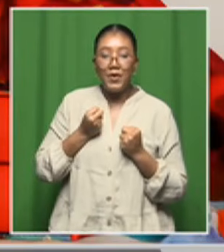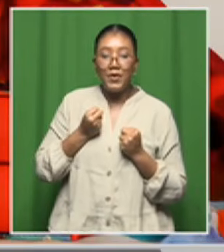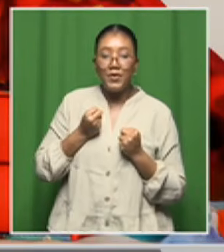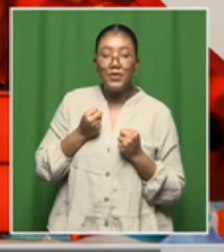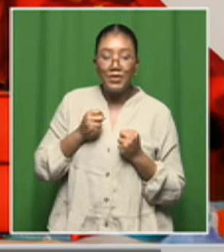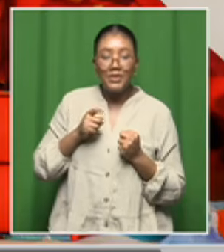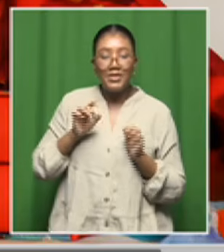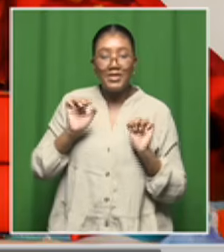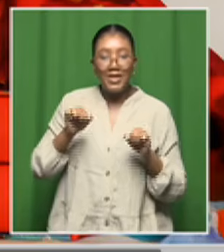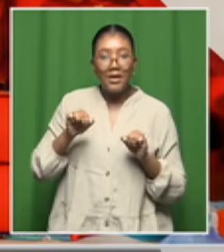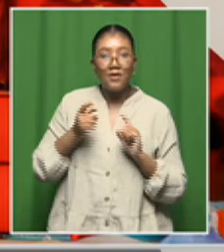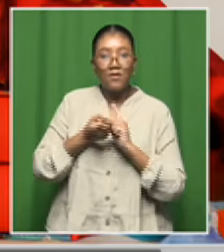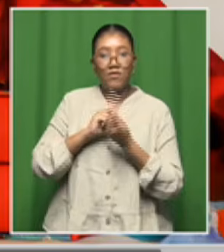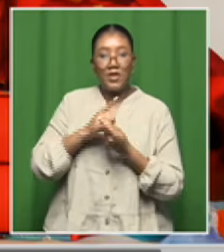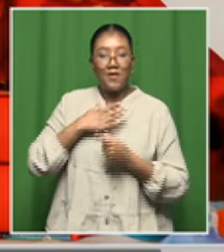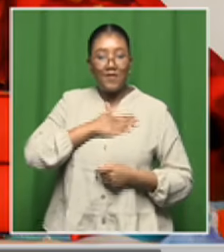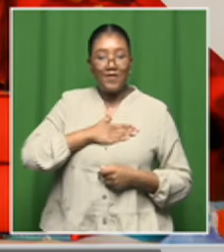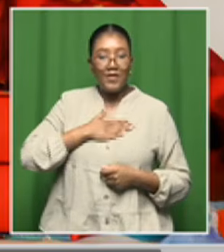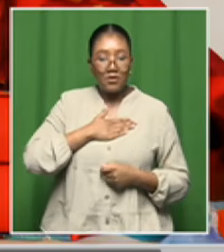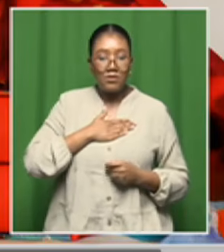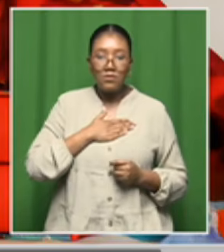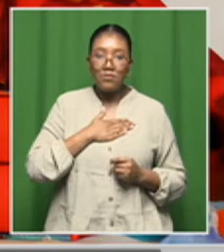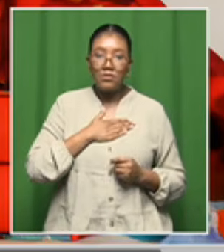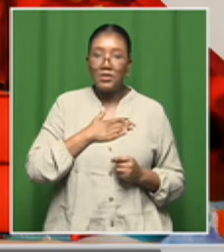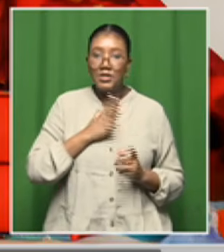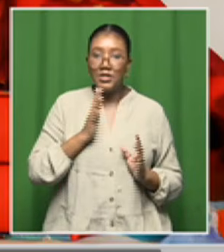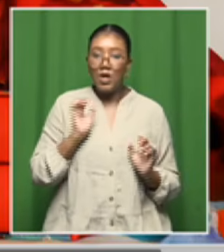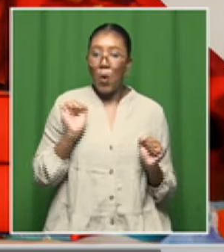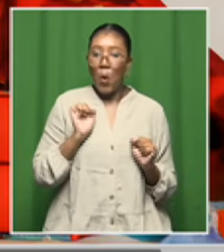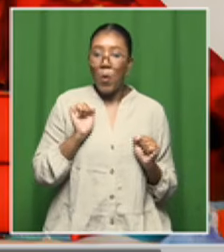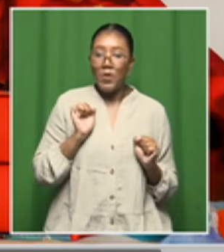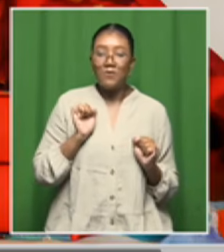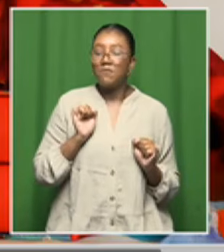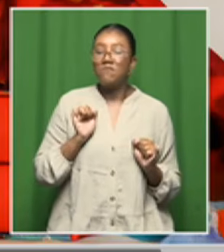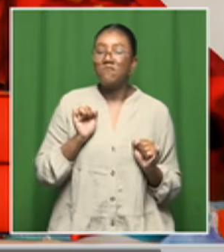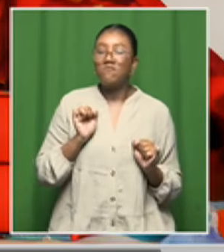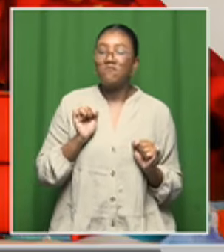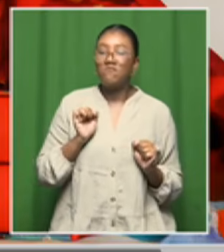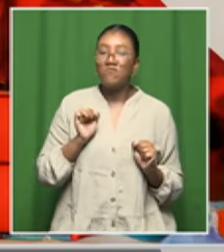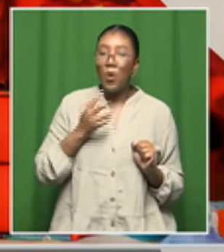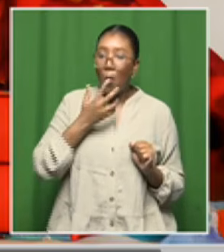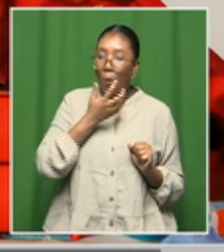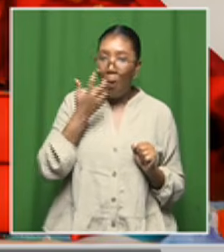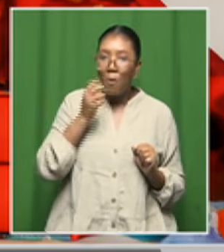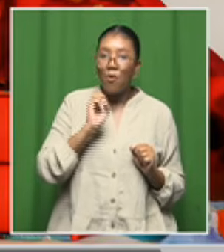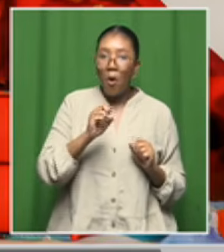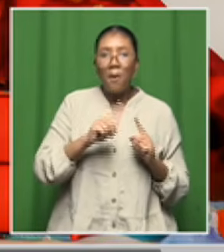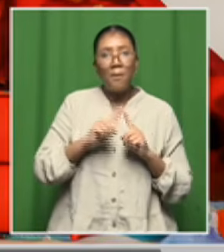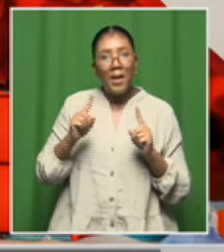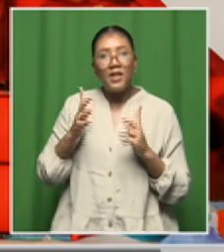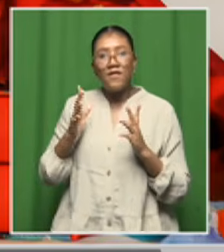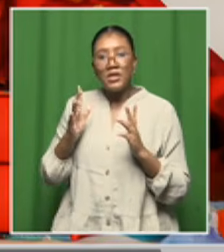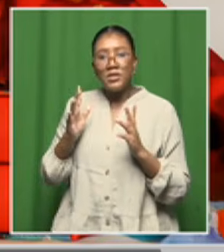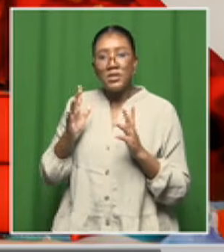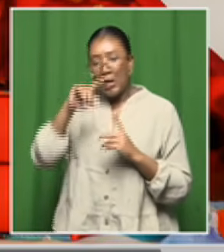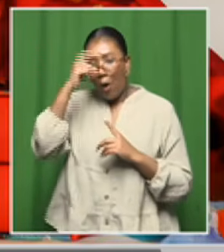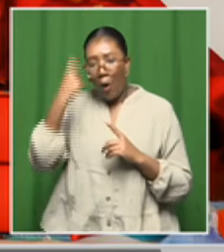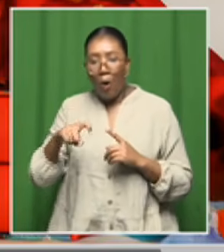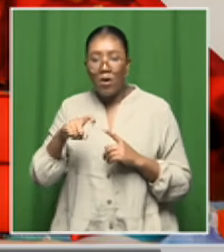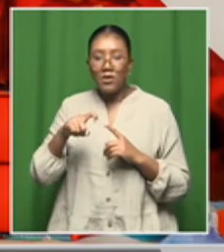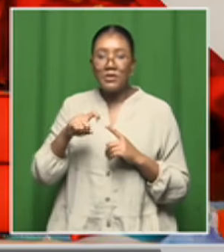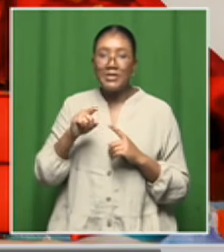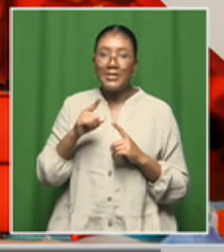body. So you always regulate. This makes silk the ideal fabric to wear all year round, and obviously also for people with